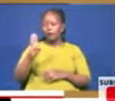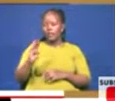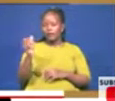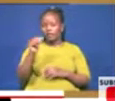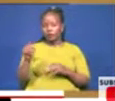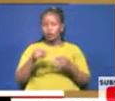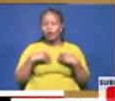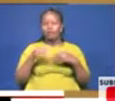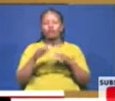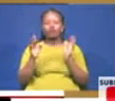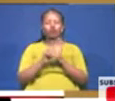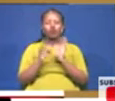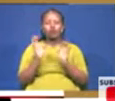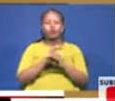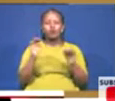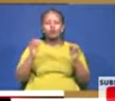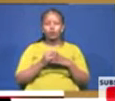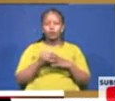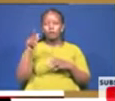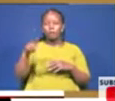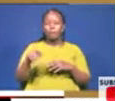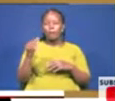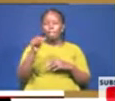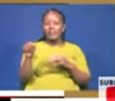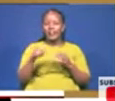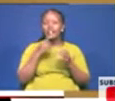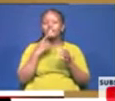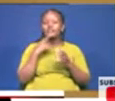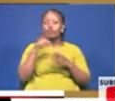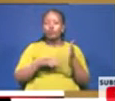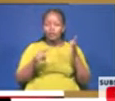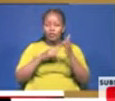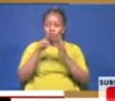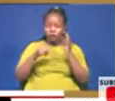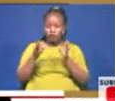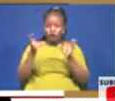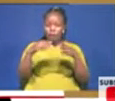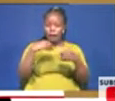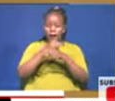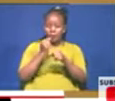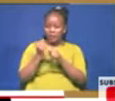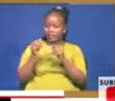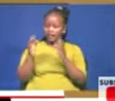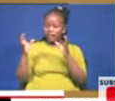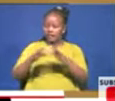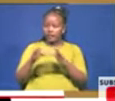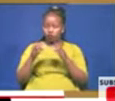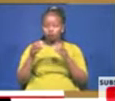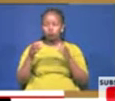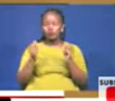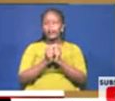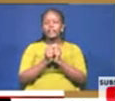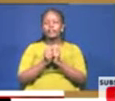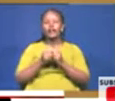Industrialization Principal Secretary Ambassador Peter Kaberia says the four companies manufacturing the 10 brands have been issued with letters of recall,